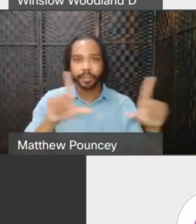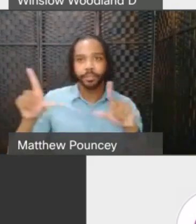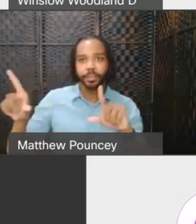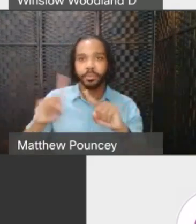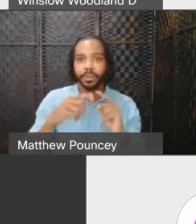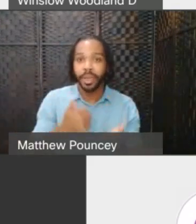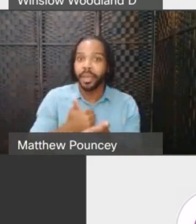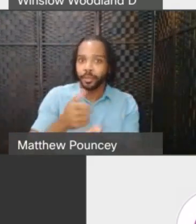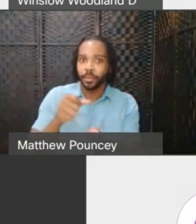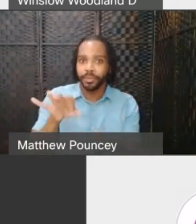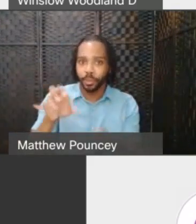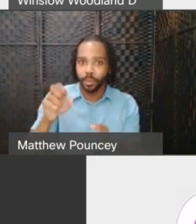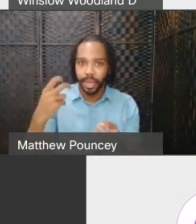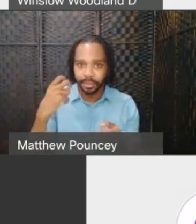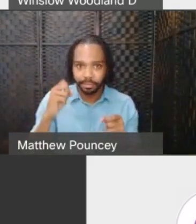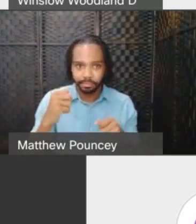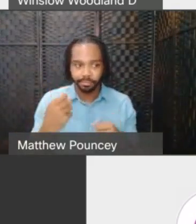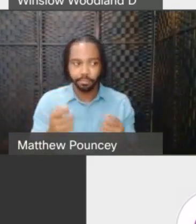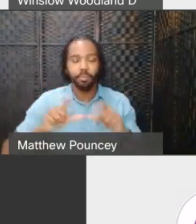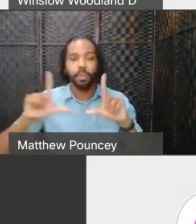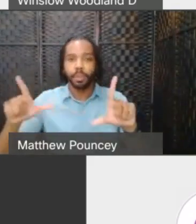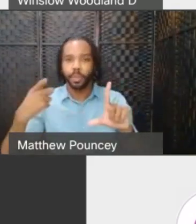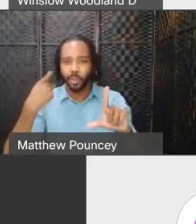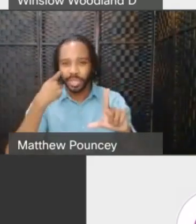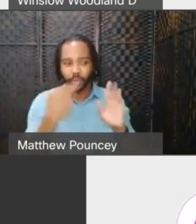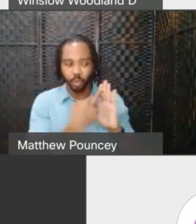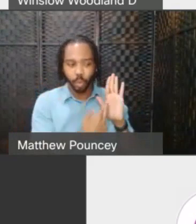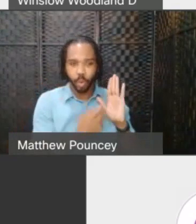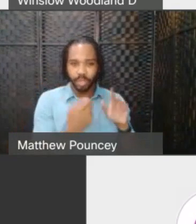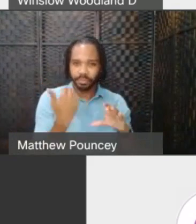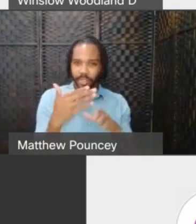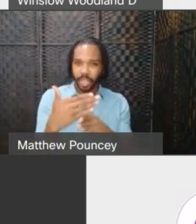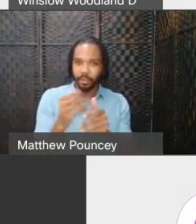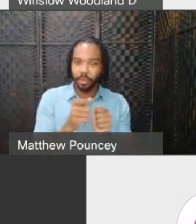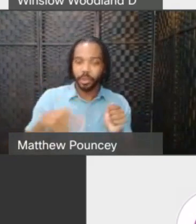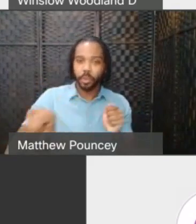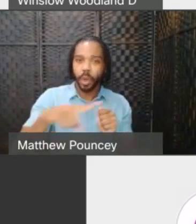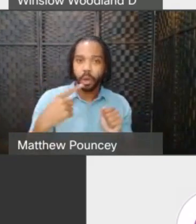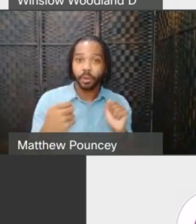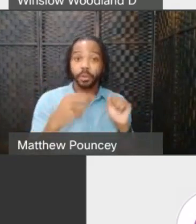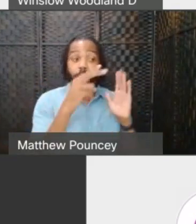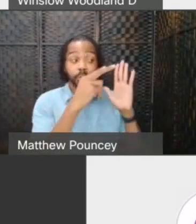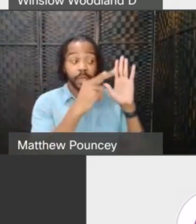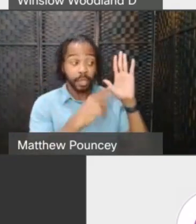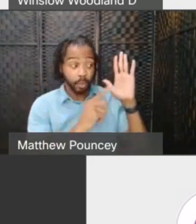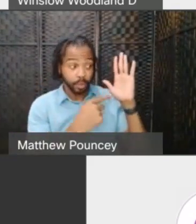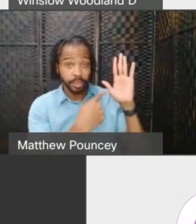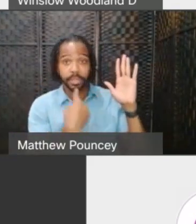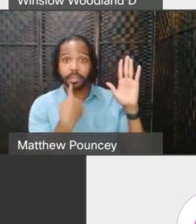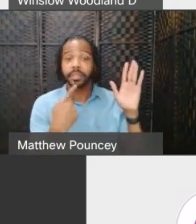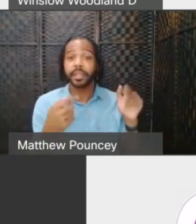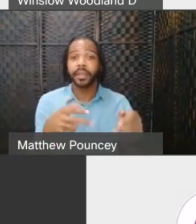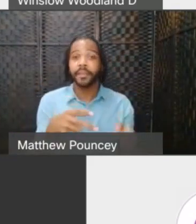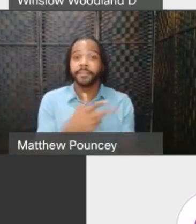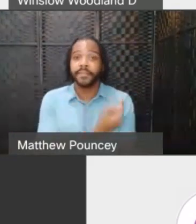the rulemaking that was just shared with everyone. And it's under vaccination requirement. And it